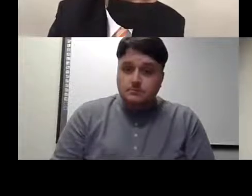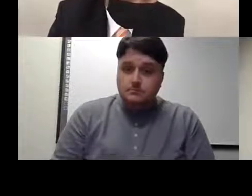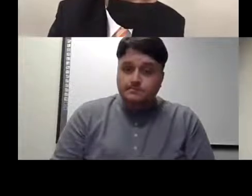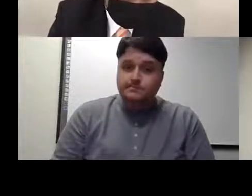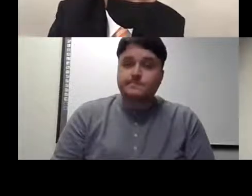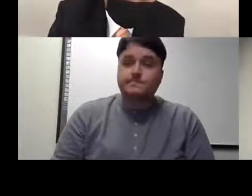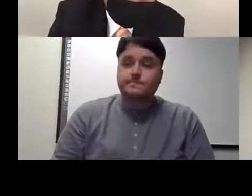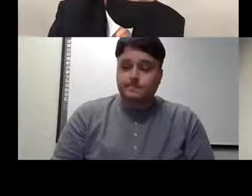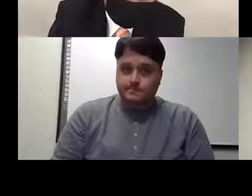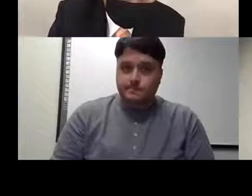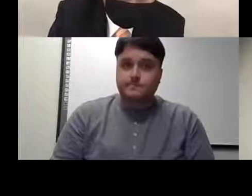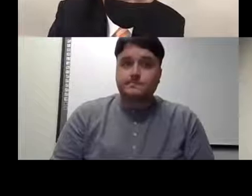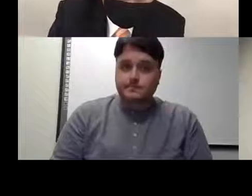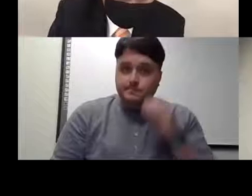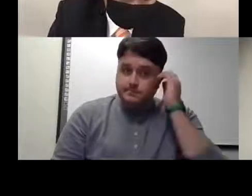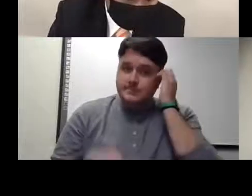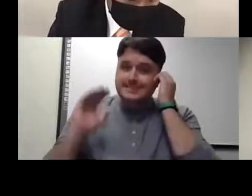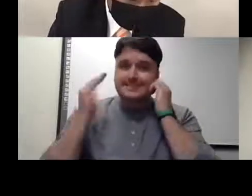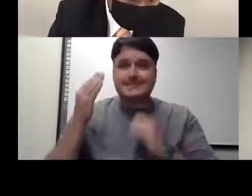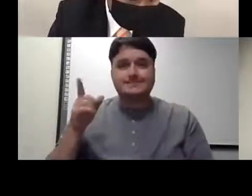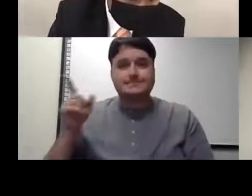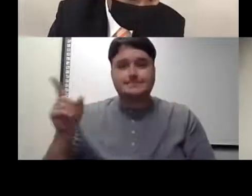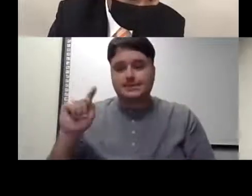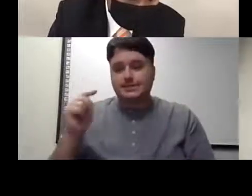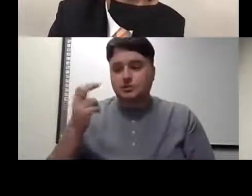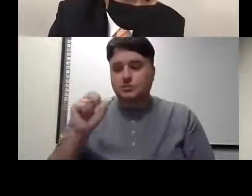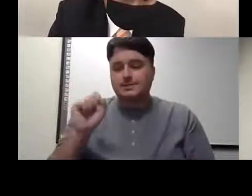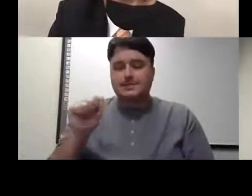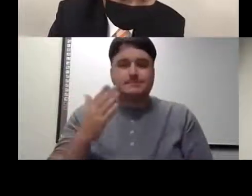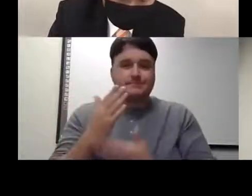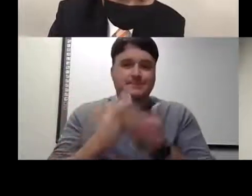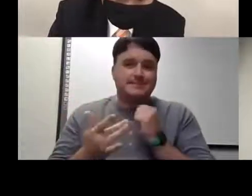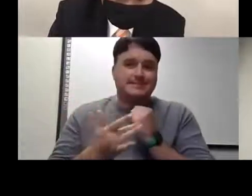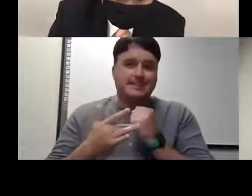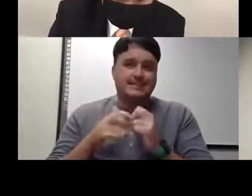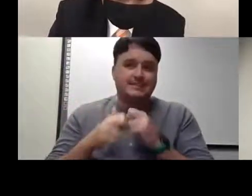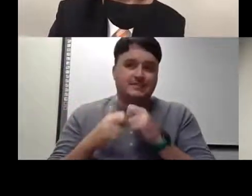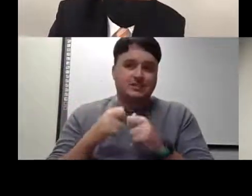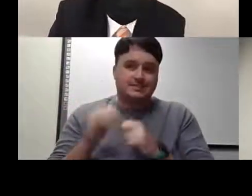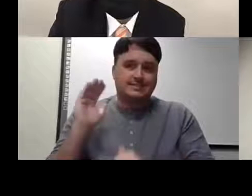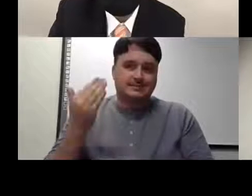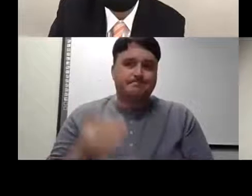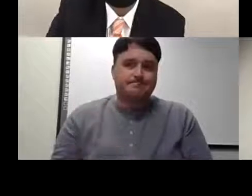Okay. Well, it looks like Teresa might have some technical difficulties.